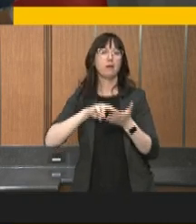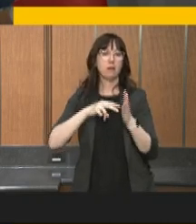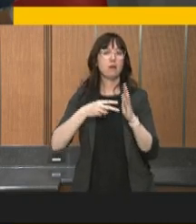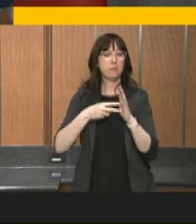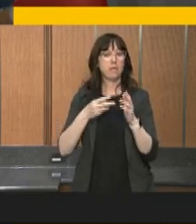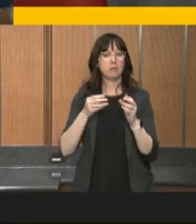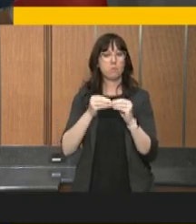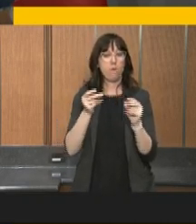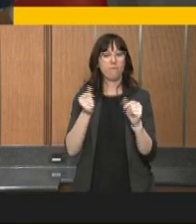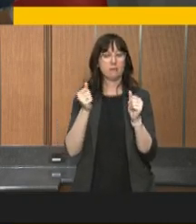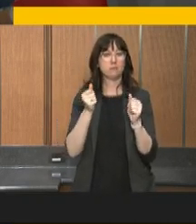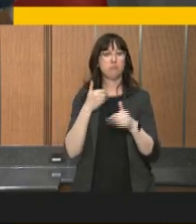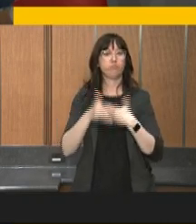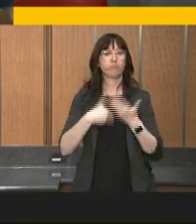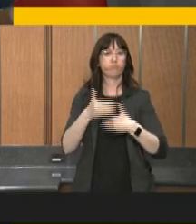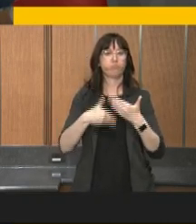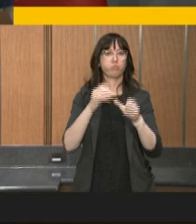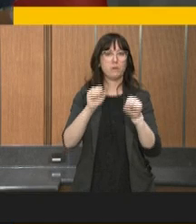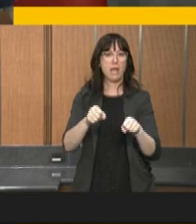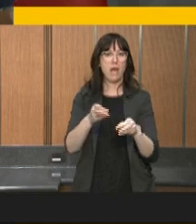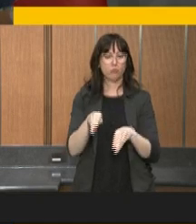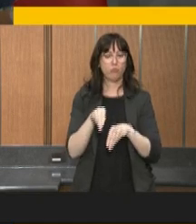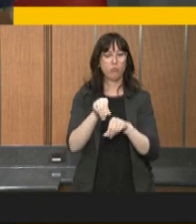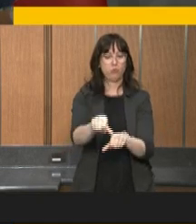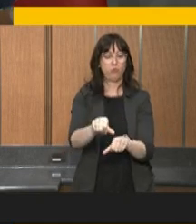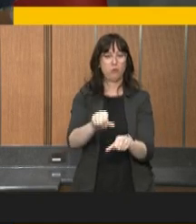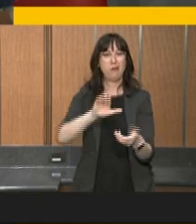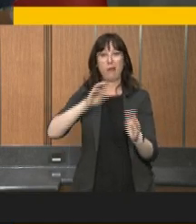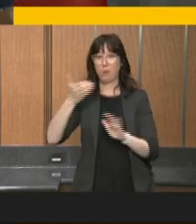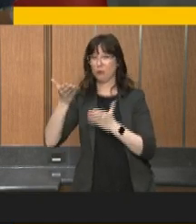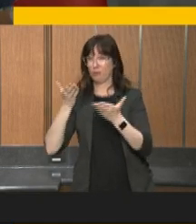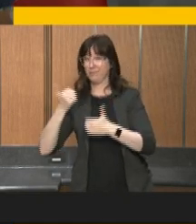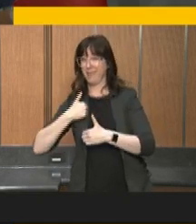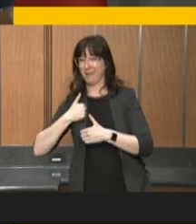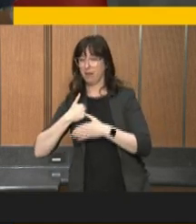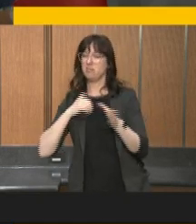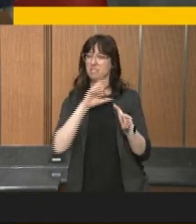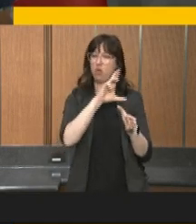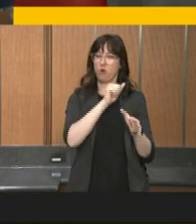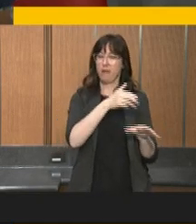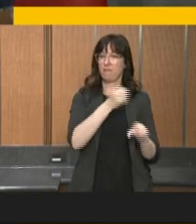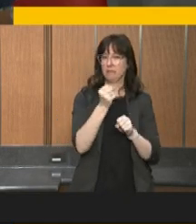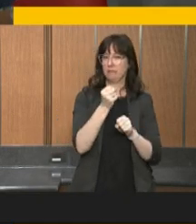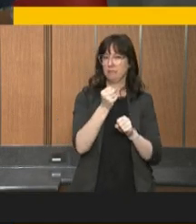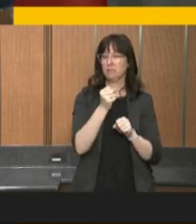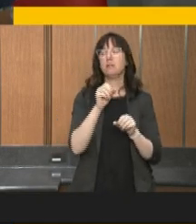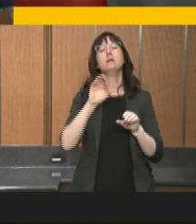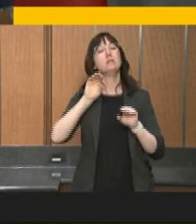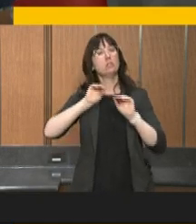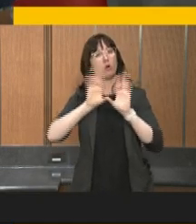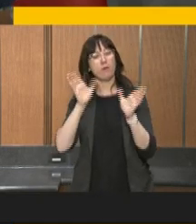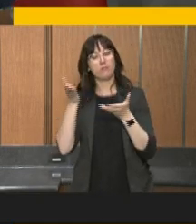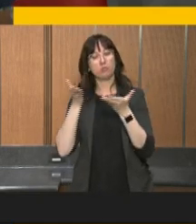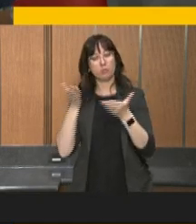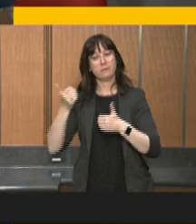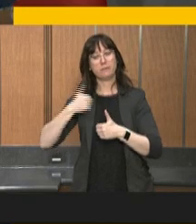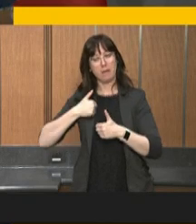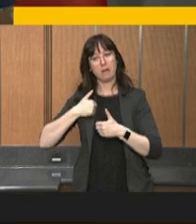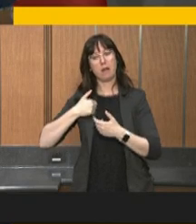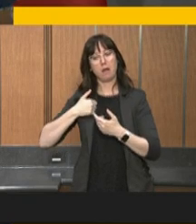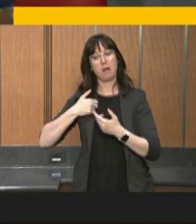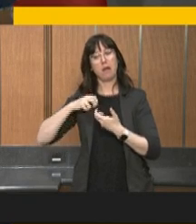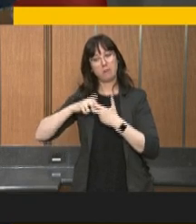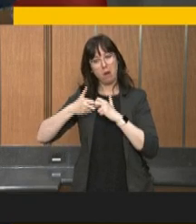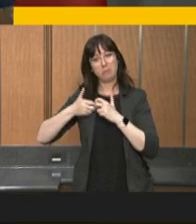more quickly and effectively than Service Canada. Obviously, Service Canada has had trouble